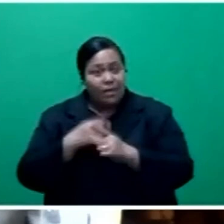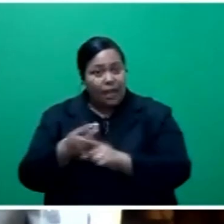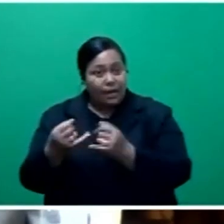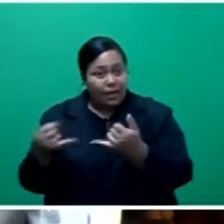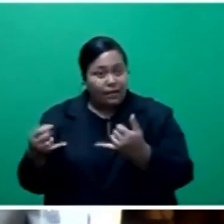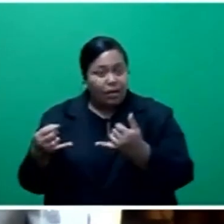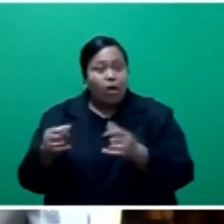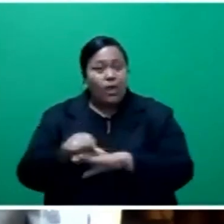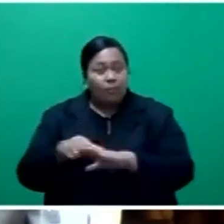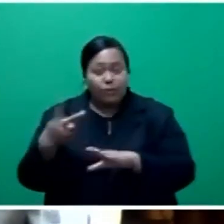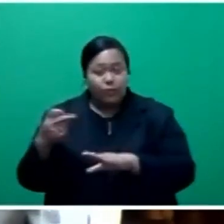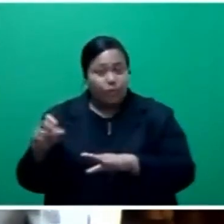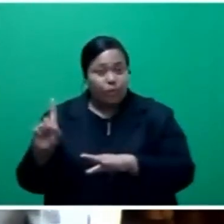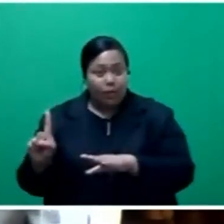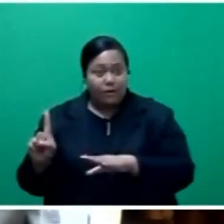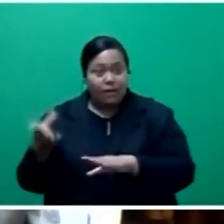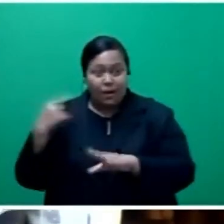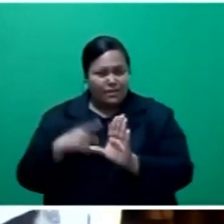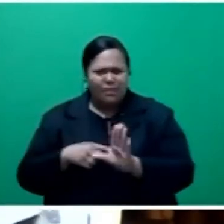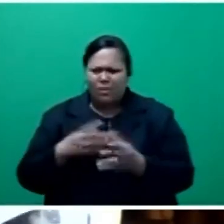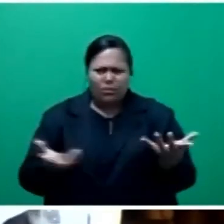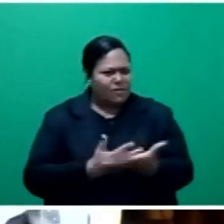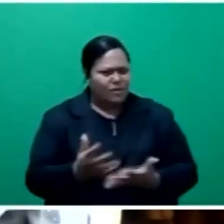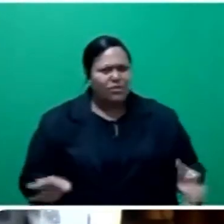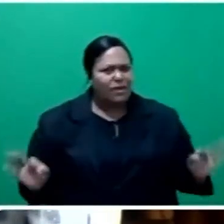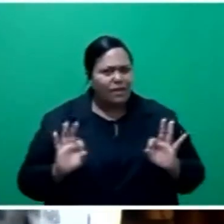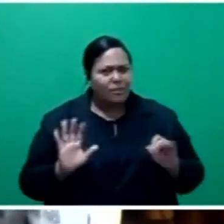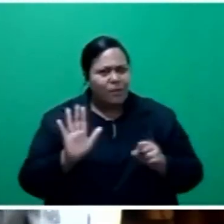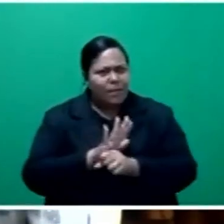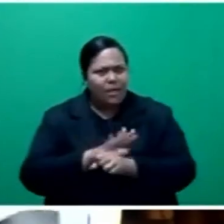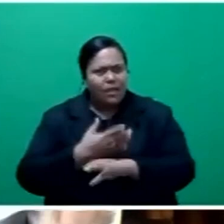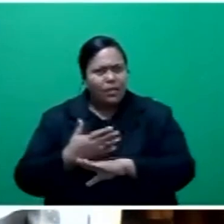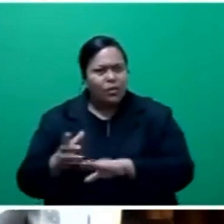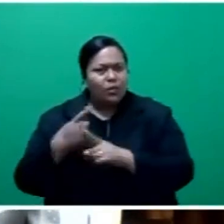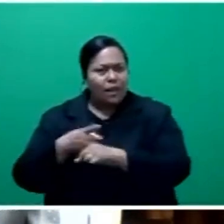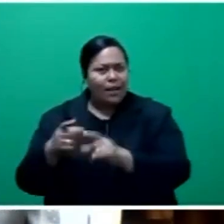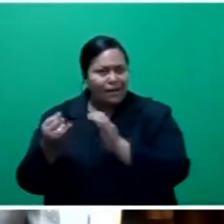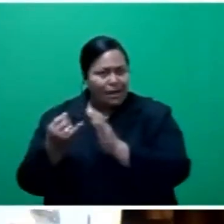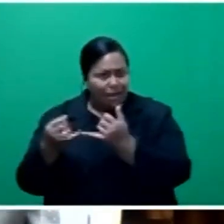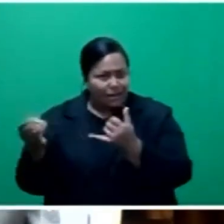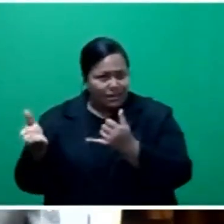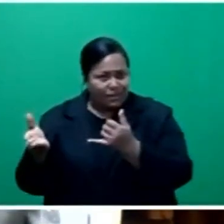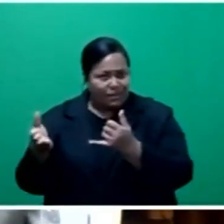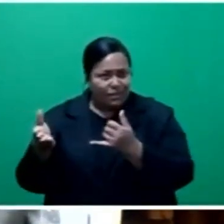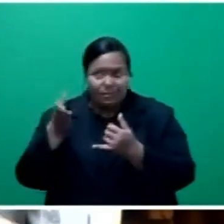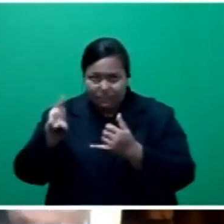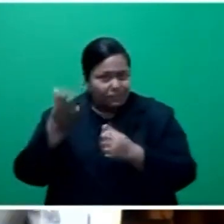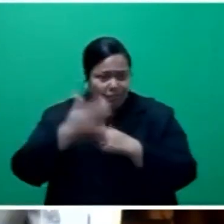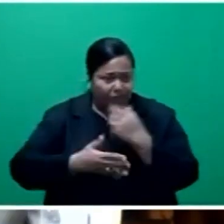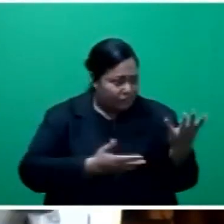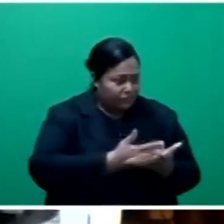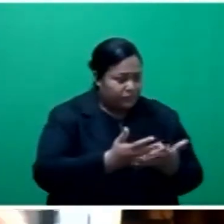2021. However, there was no consultation carried out by the OAG to understand the client's difficulties